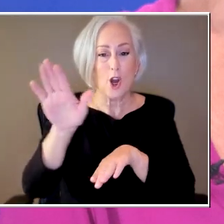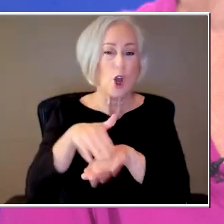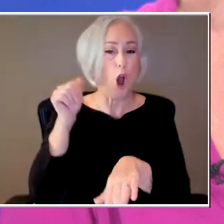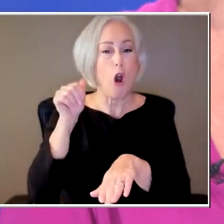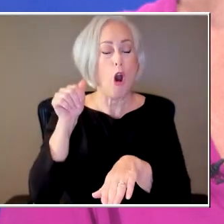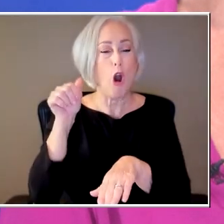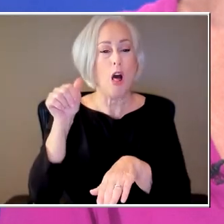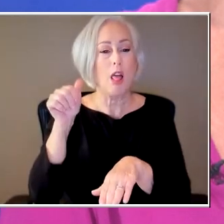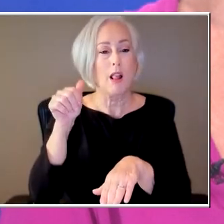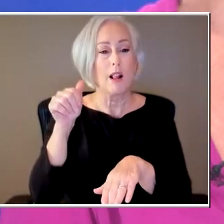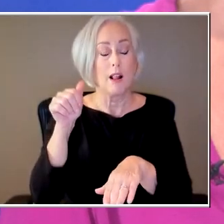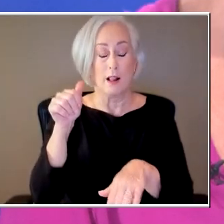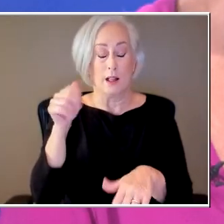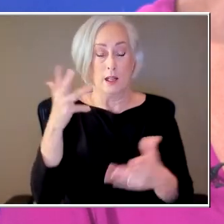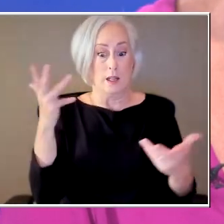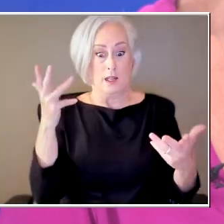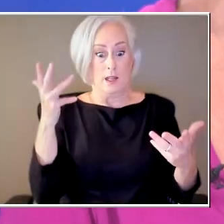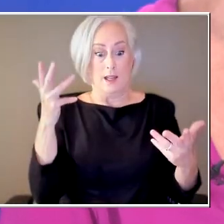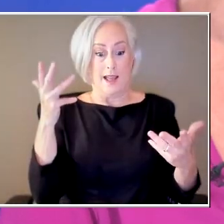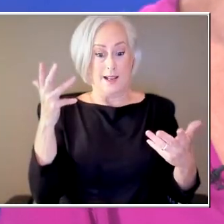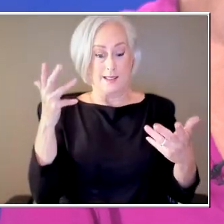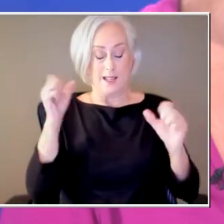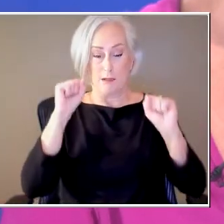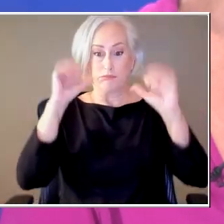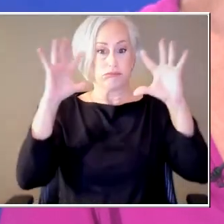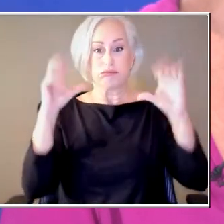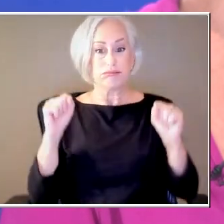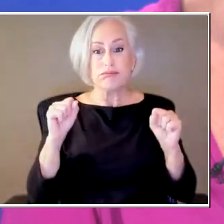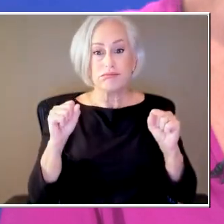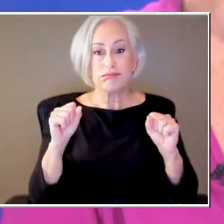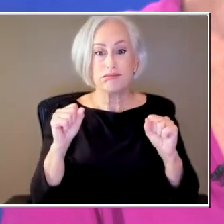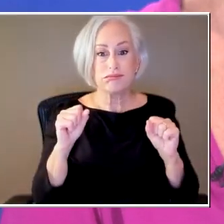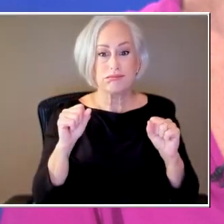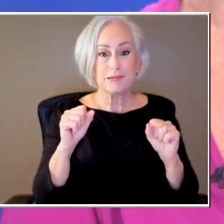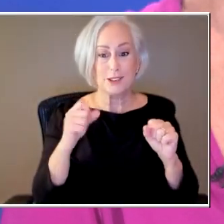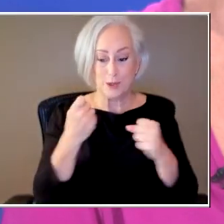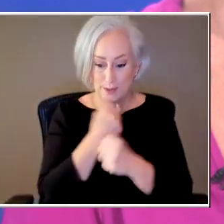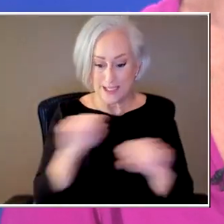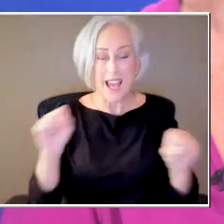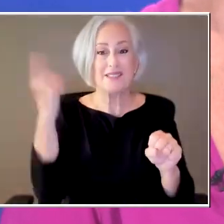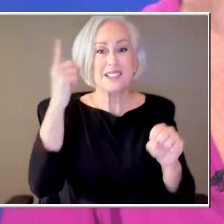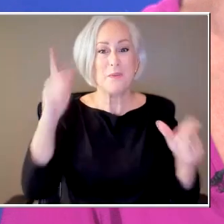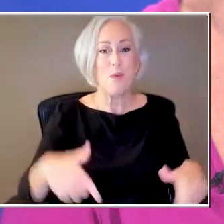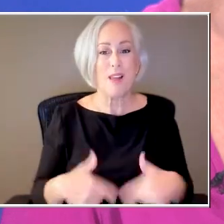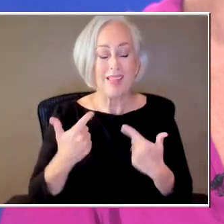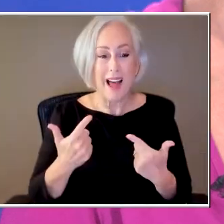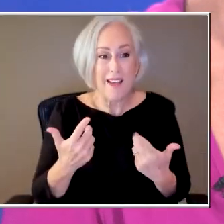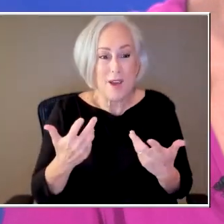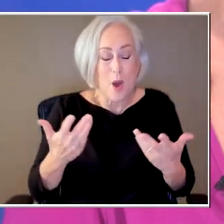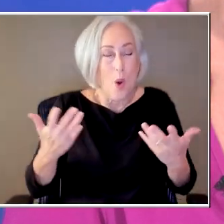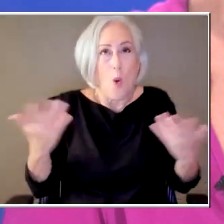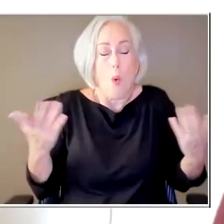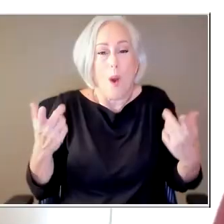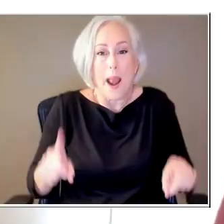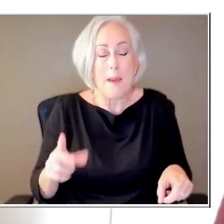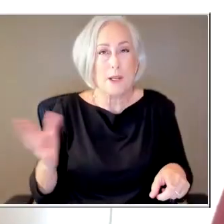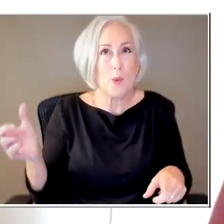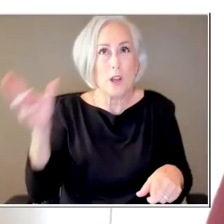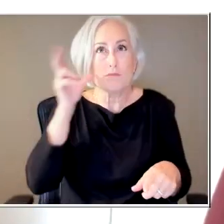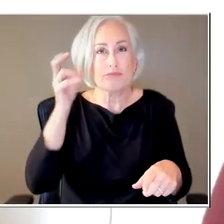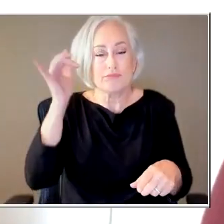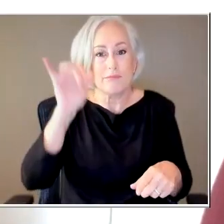it's really quite amazing. They get the call to save someone's life. What was going through your mind?